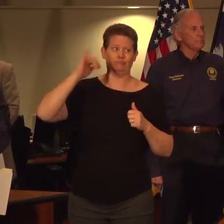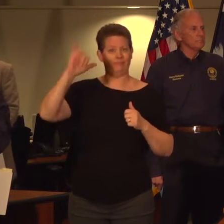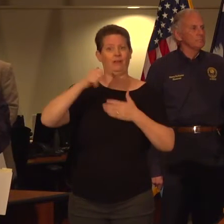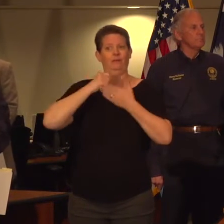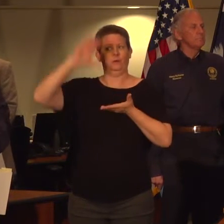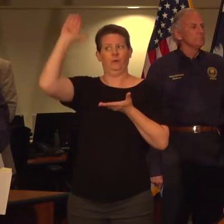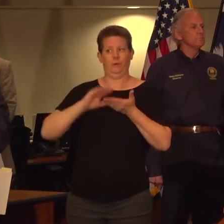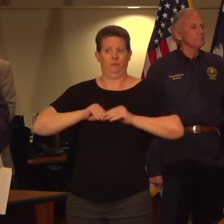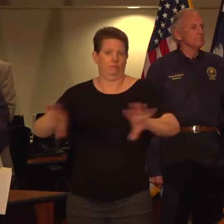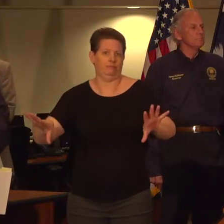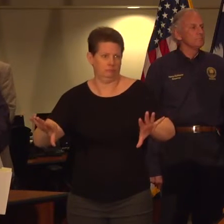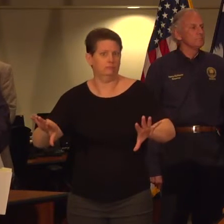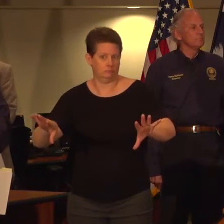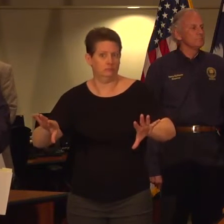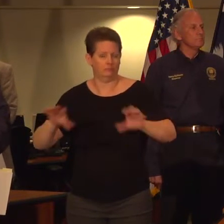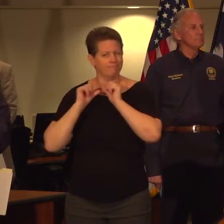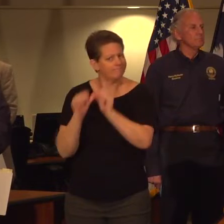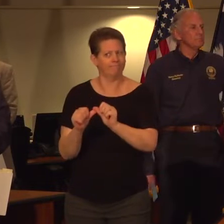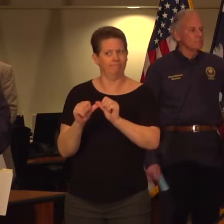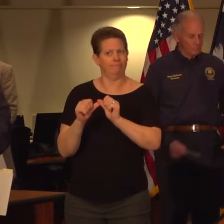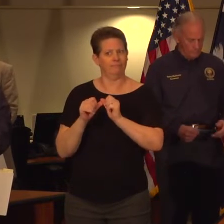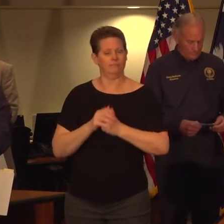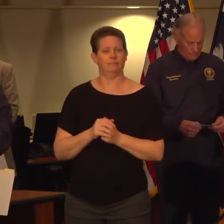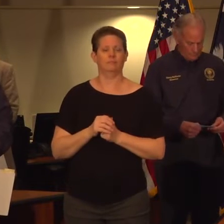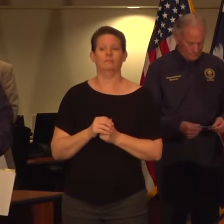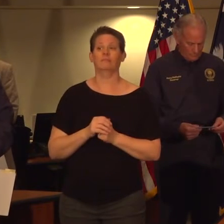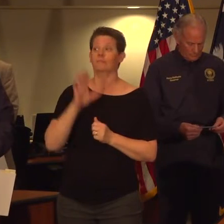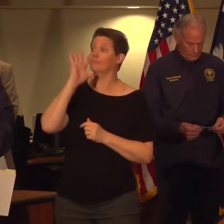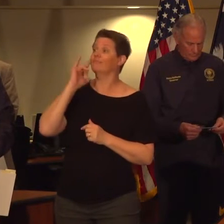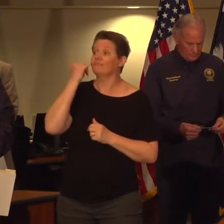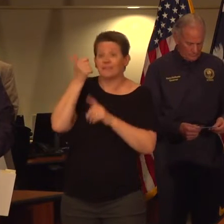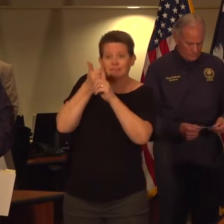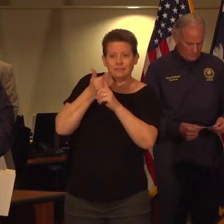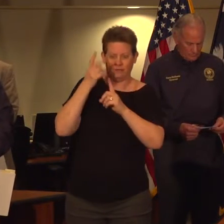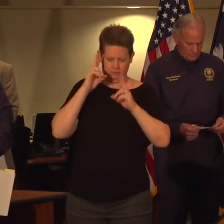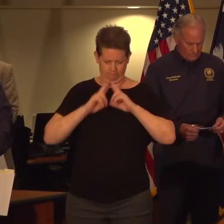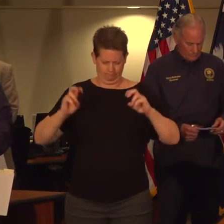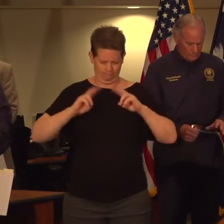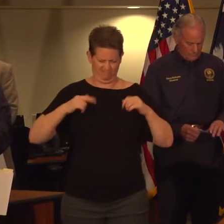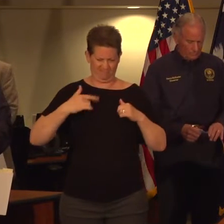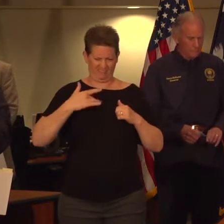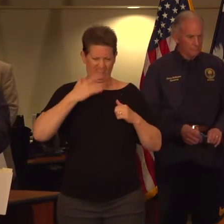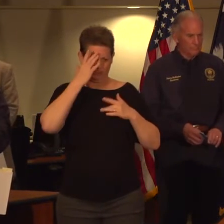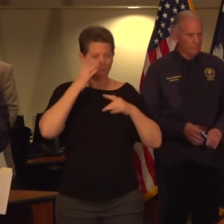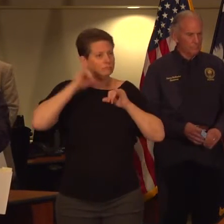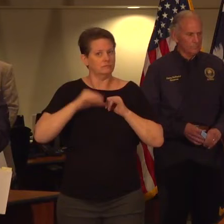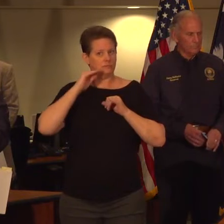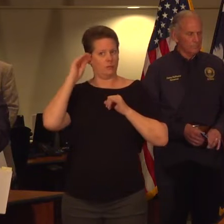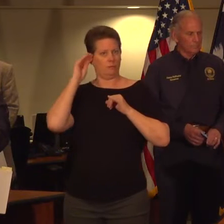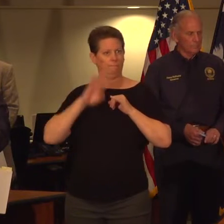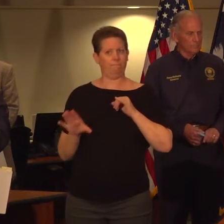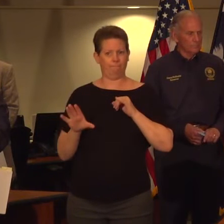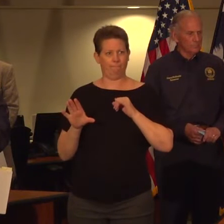the virus, and to also carefully monitor for symptoms and stay home whenever you're sick. And as an